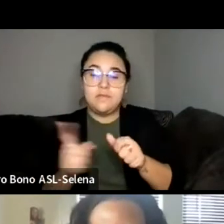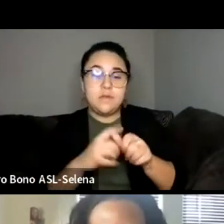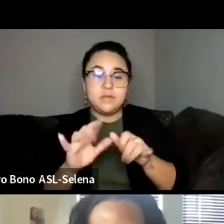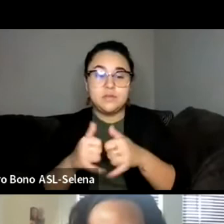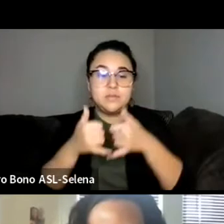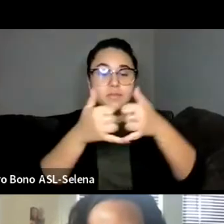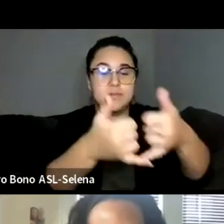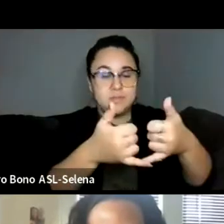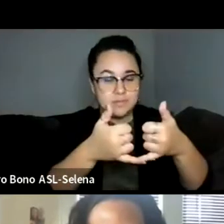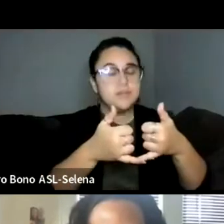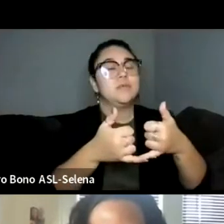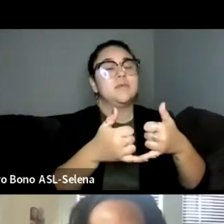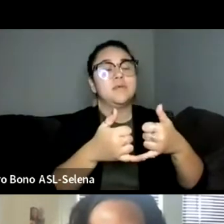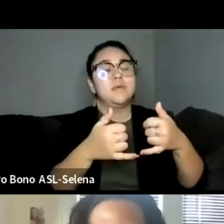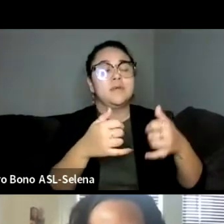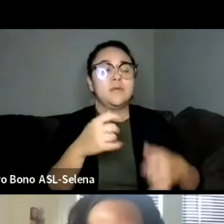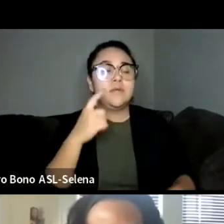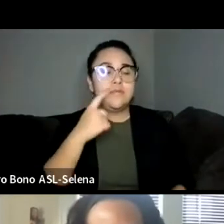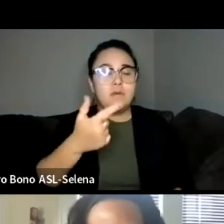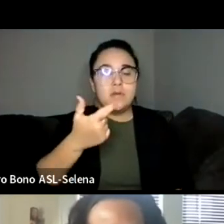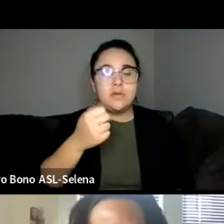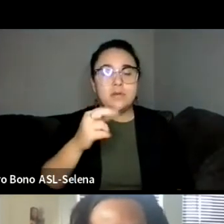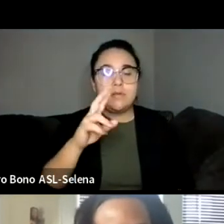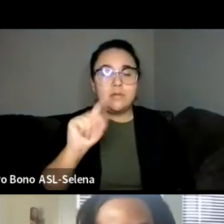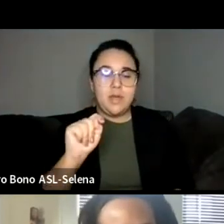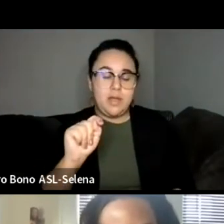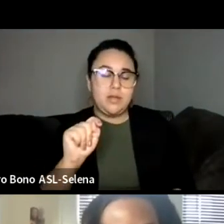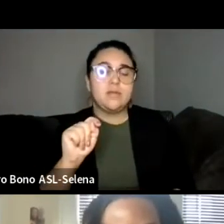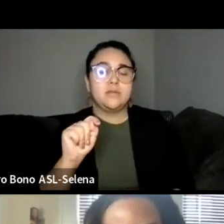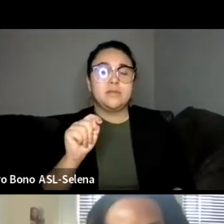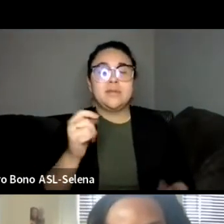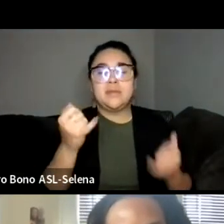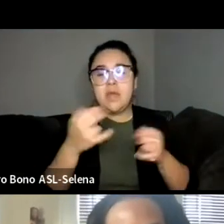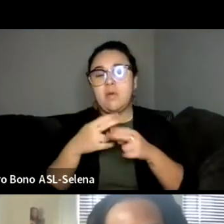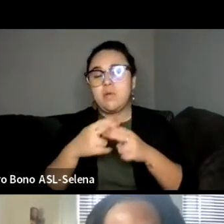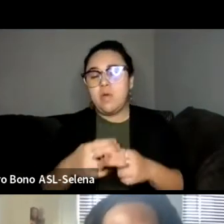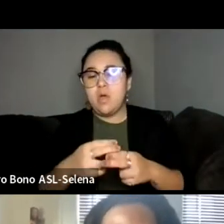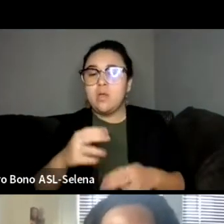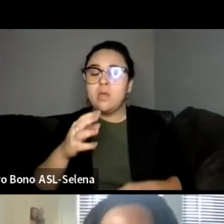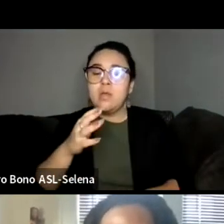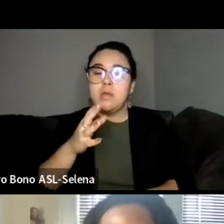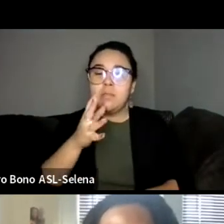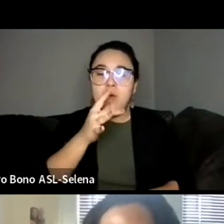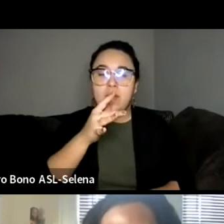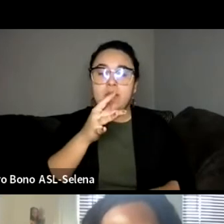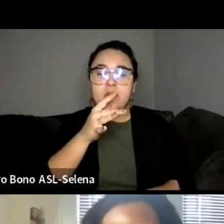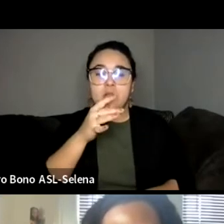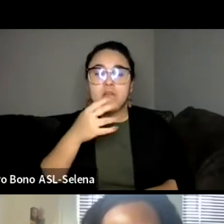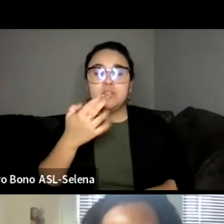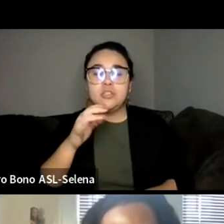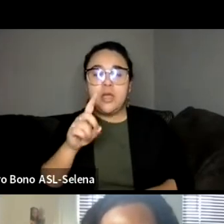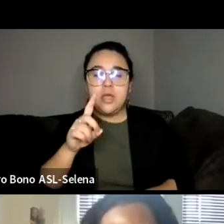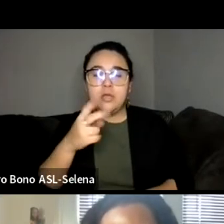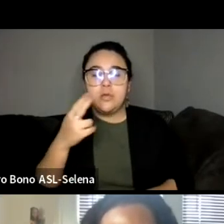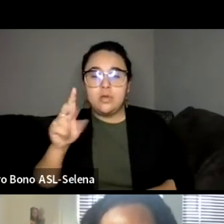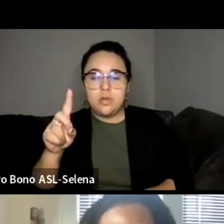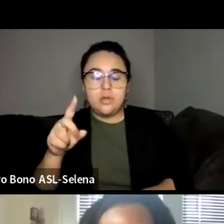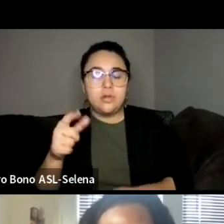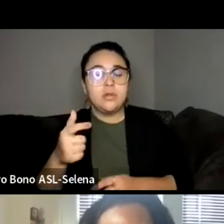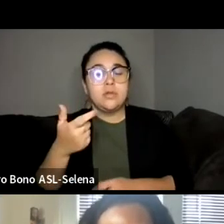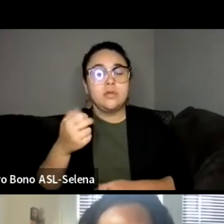Color Childcare Grant, now known as the BIPOC Mother Artist Childcare Grant. She is the PAAL Chief Rep in